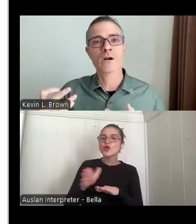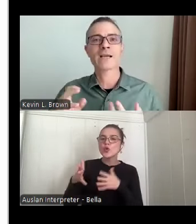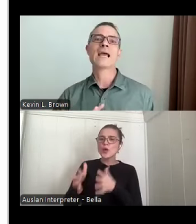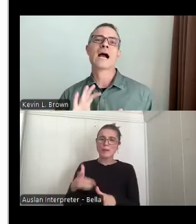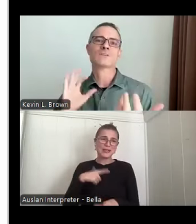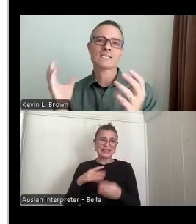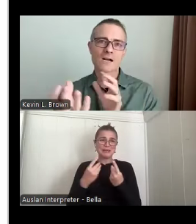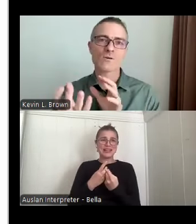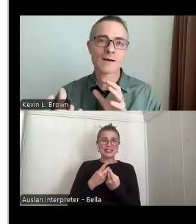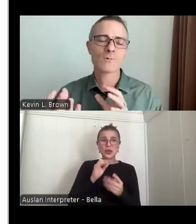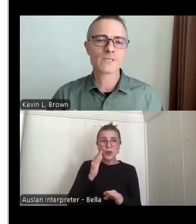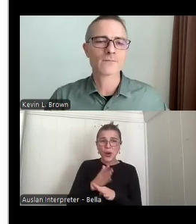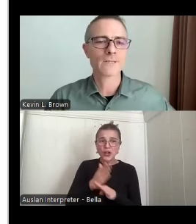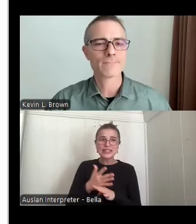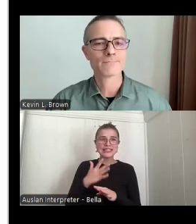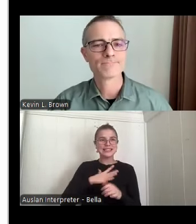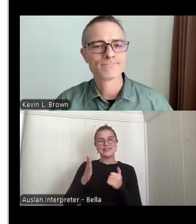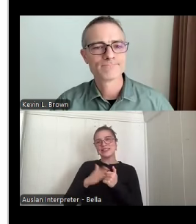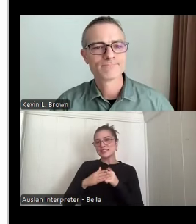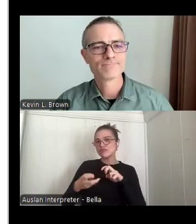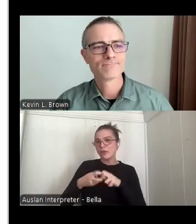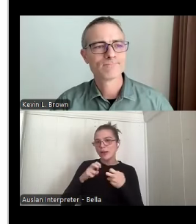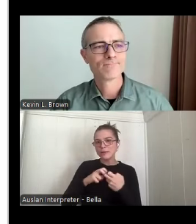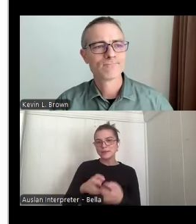not working. We have to tackle the problem differently.